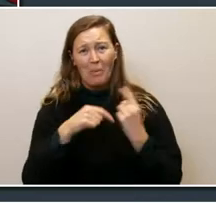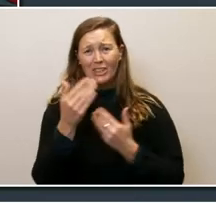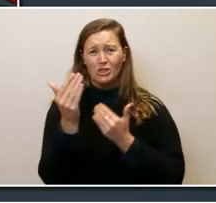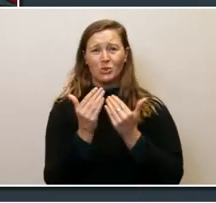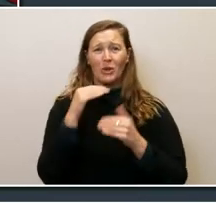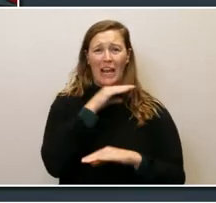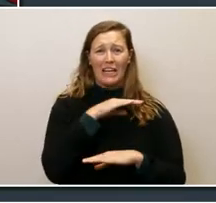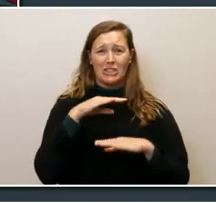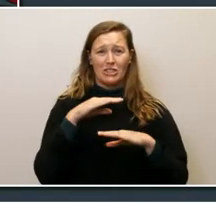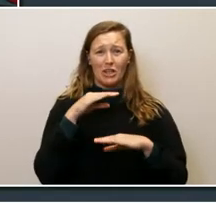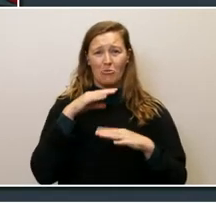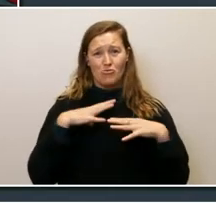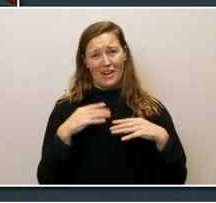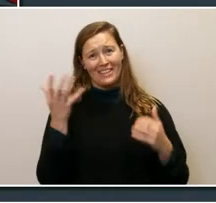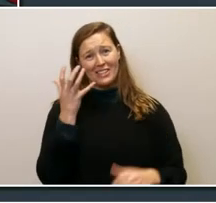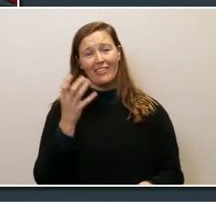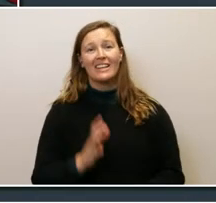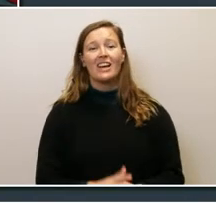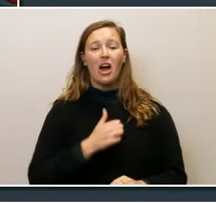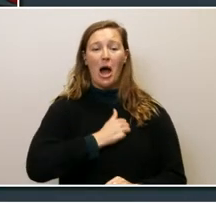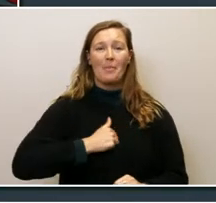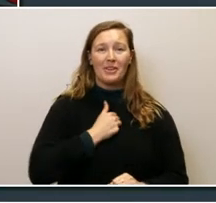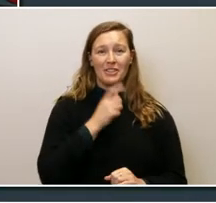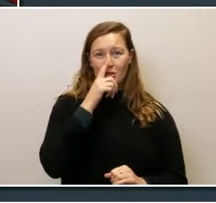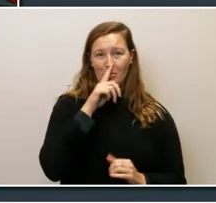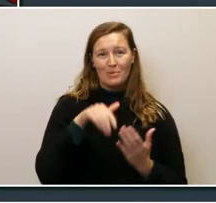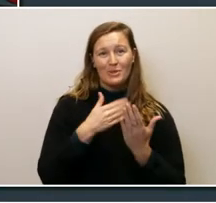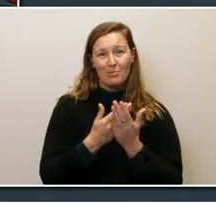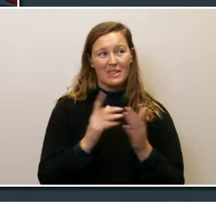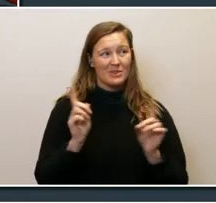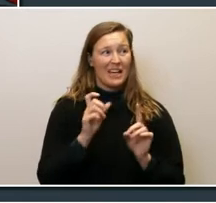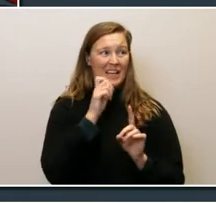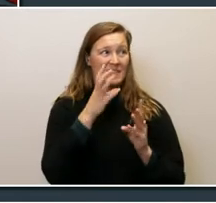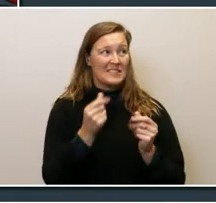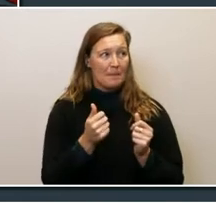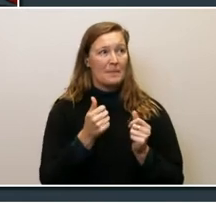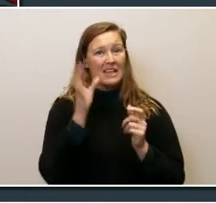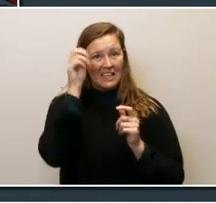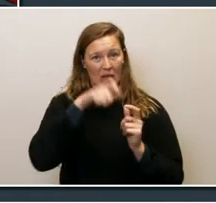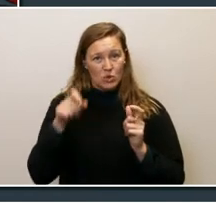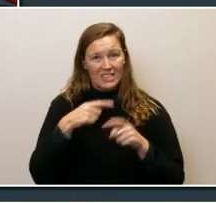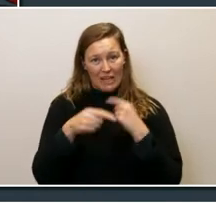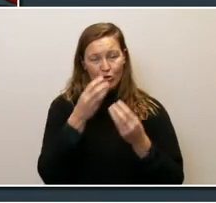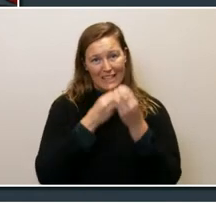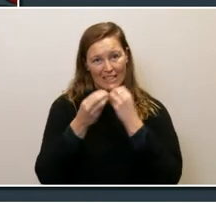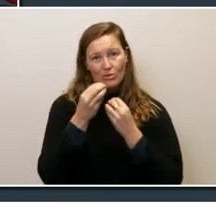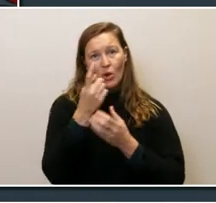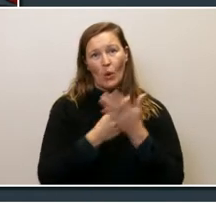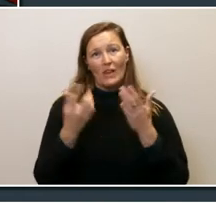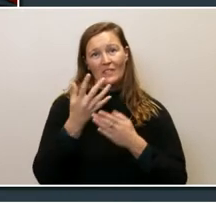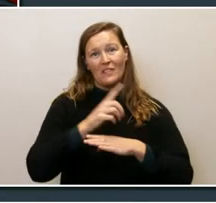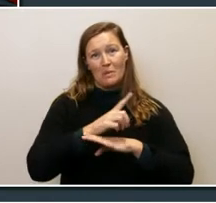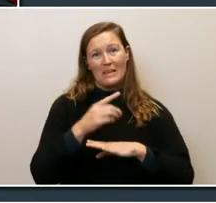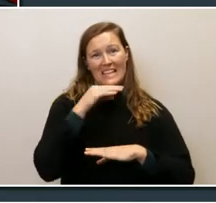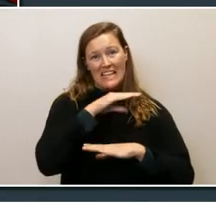incredibly short lunch break, so just apologies to submitters that are in the room. If there are a few councillors carrying on eating, we only managed to grab